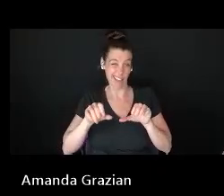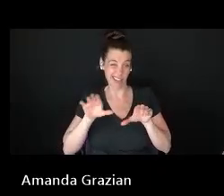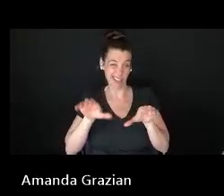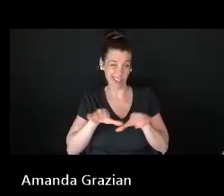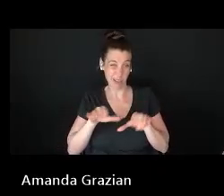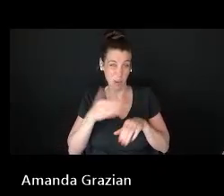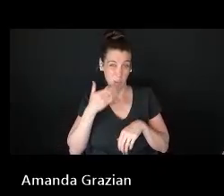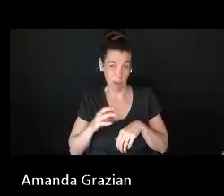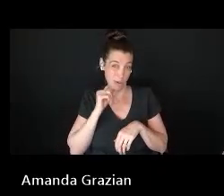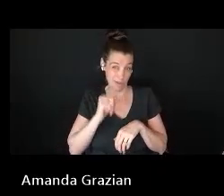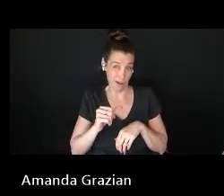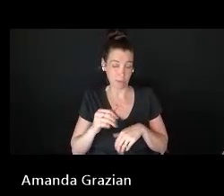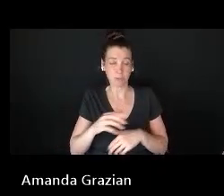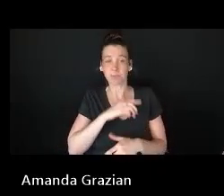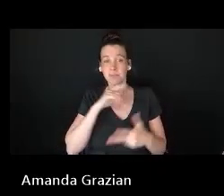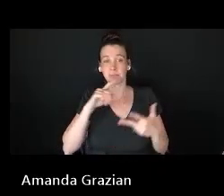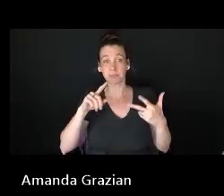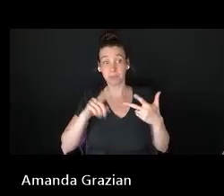please.